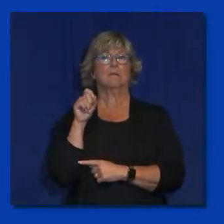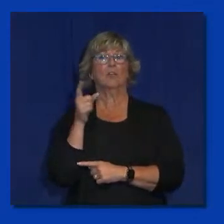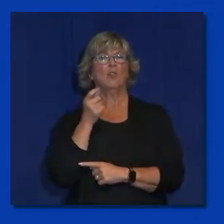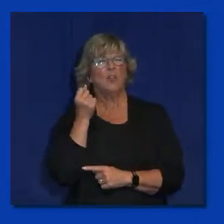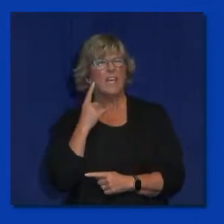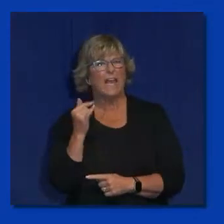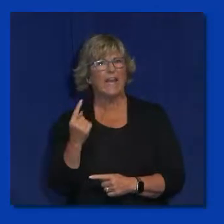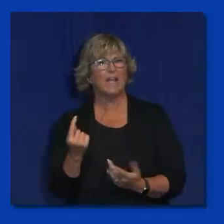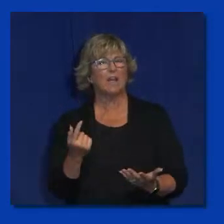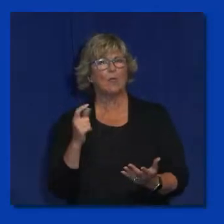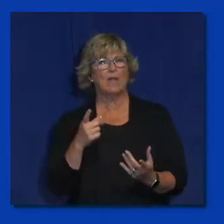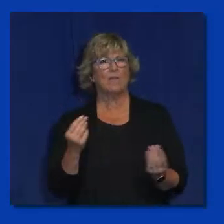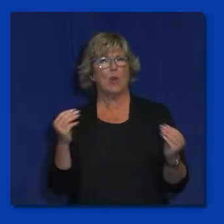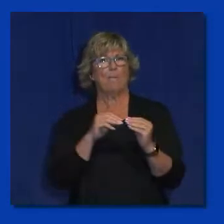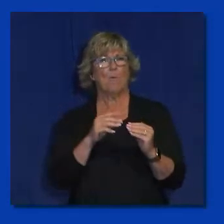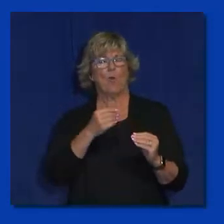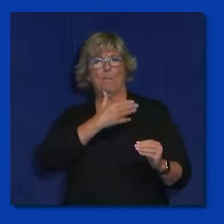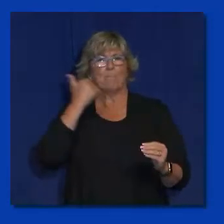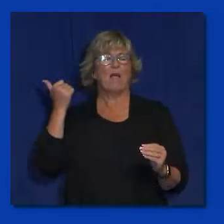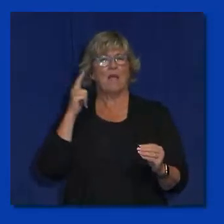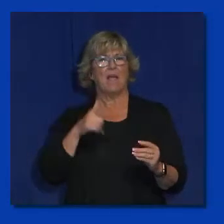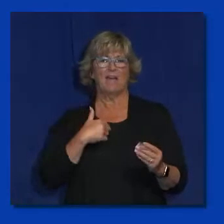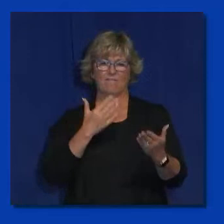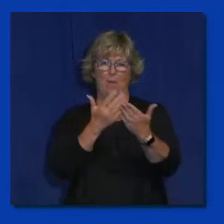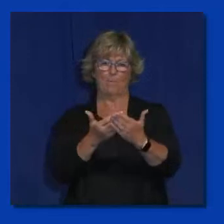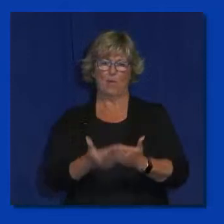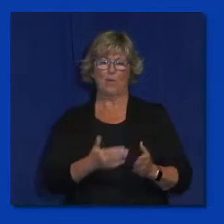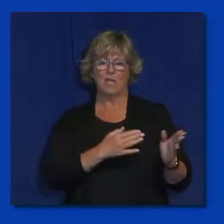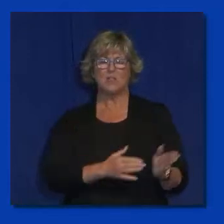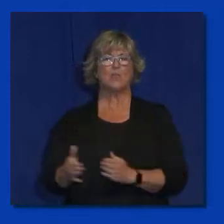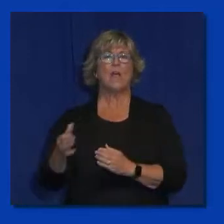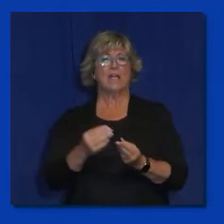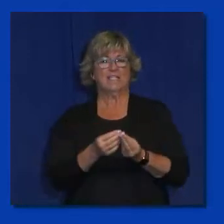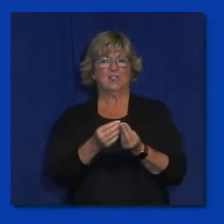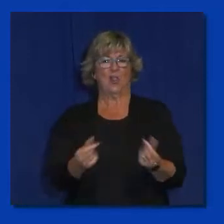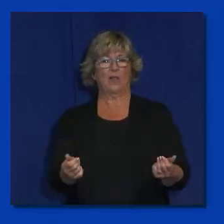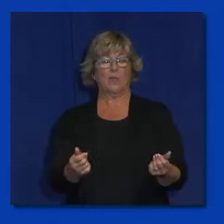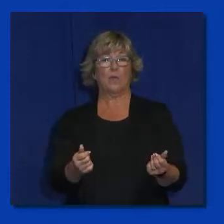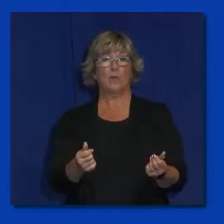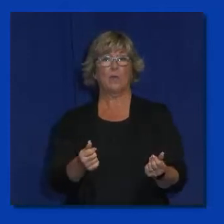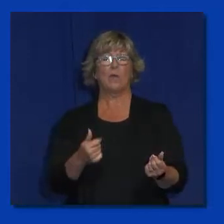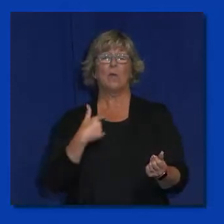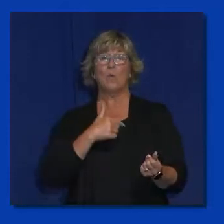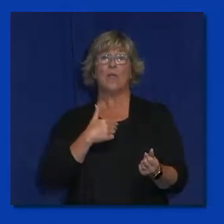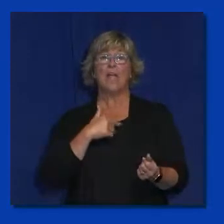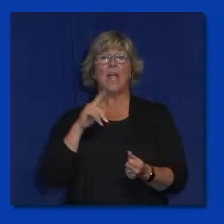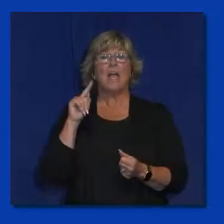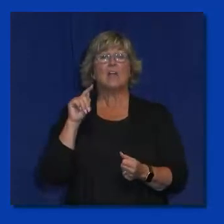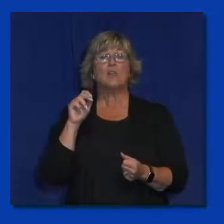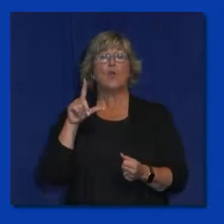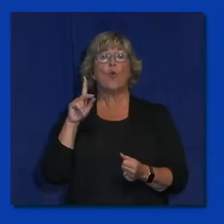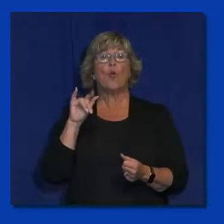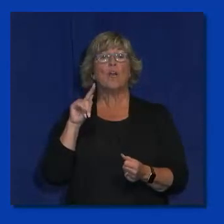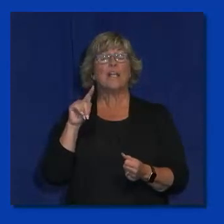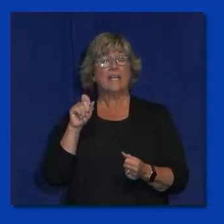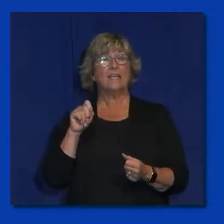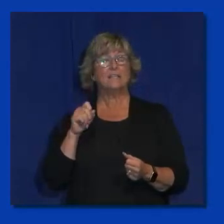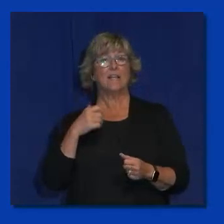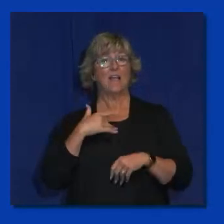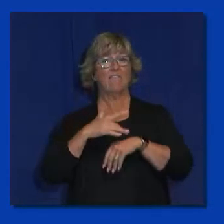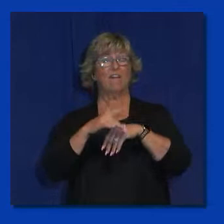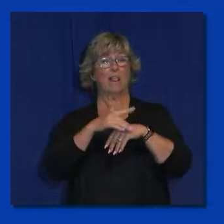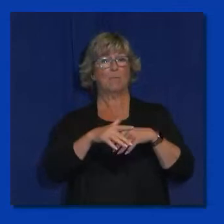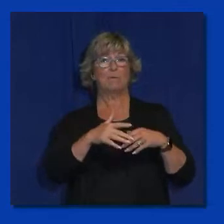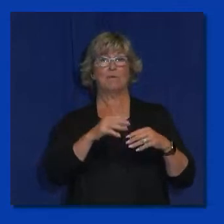it. So we have to do more and better, and we have some proven strategies and solutions. We've put up some toolkits that don't exist anywhere else,